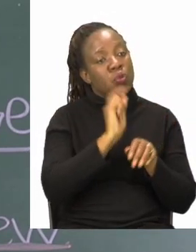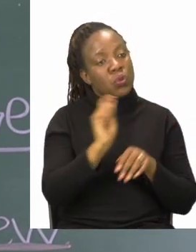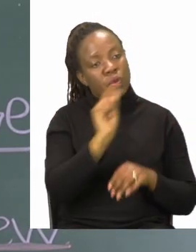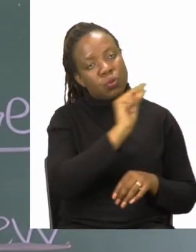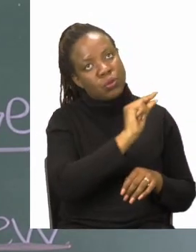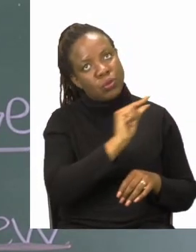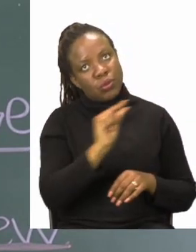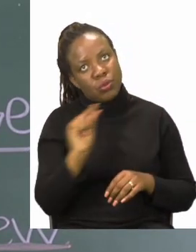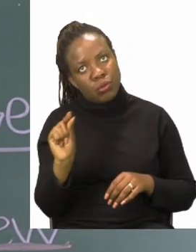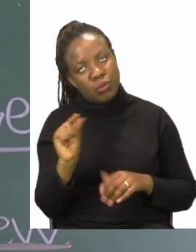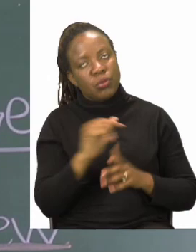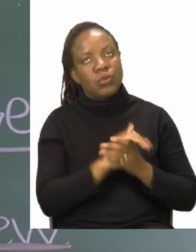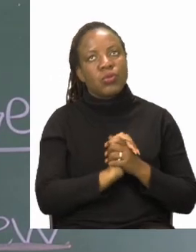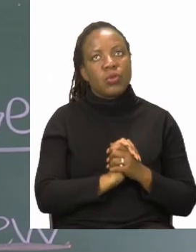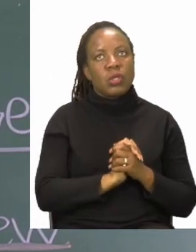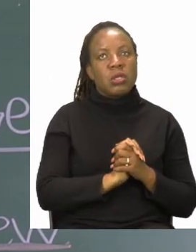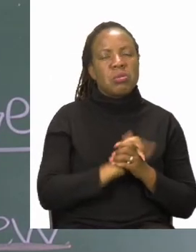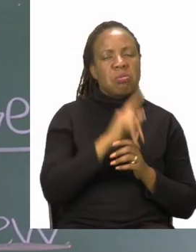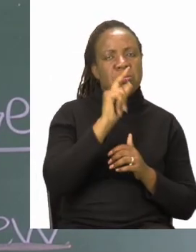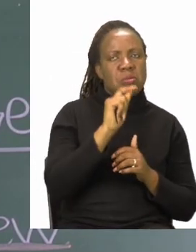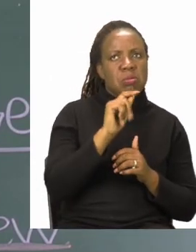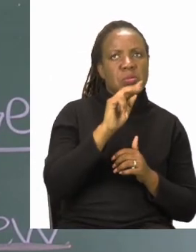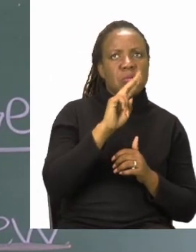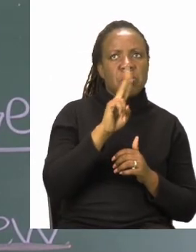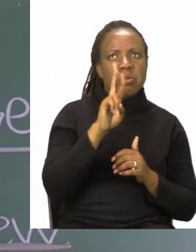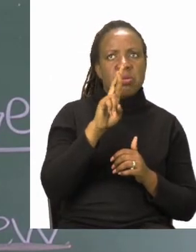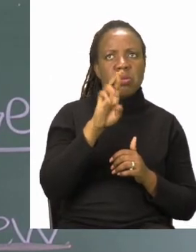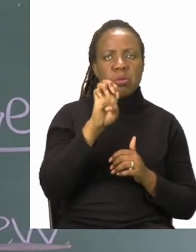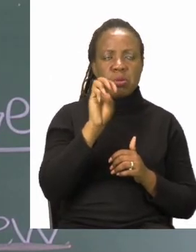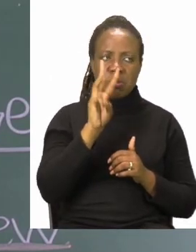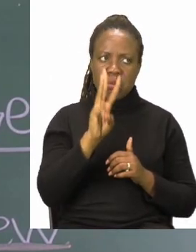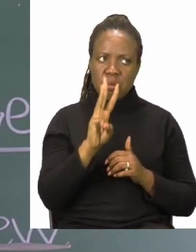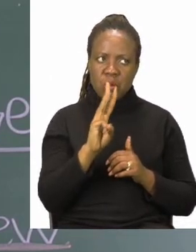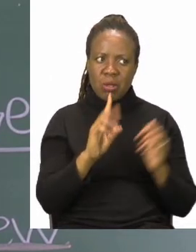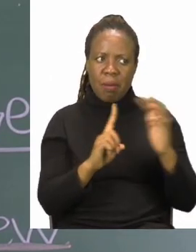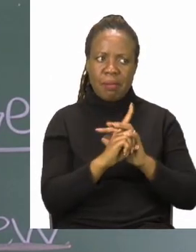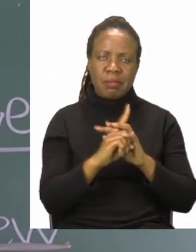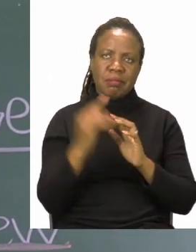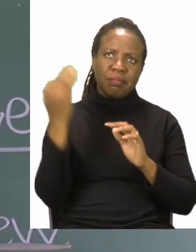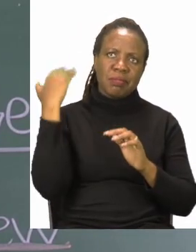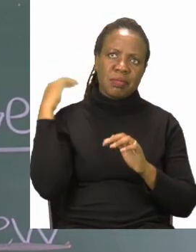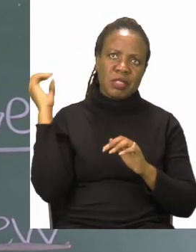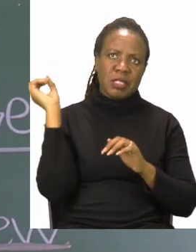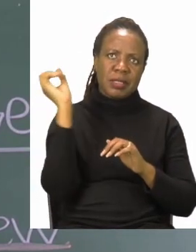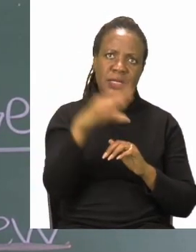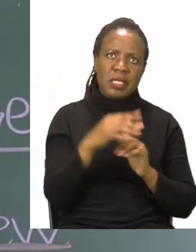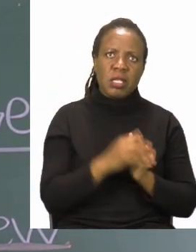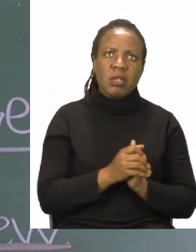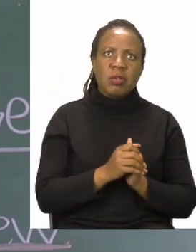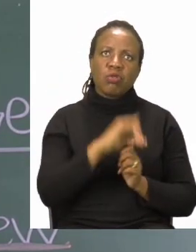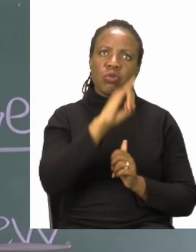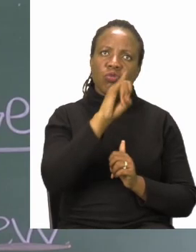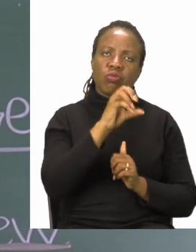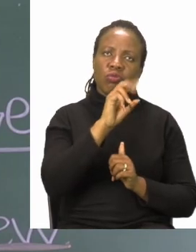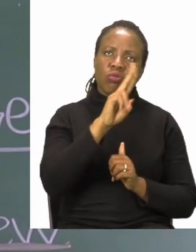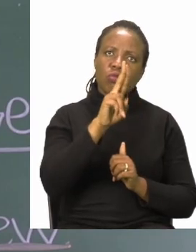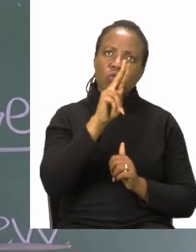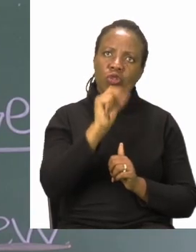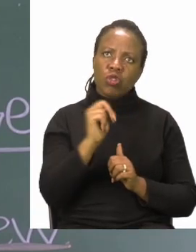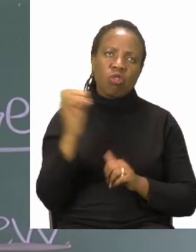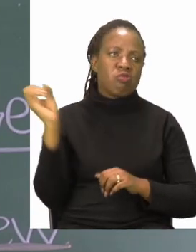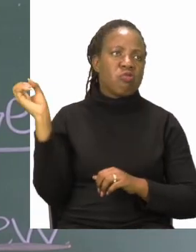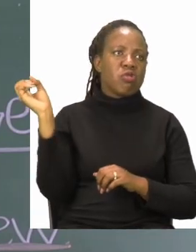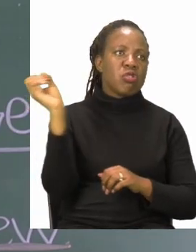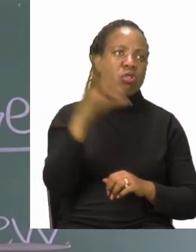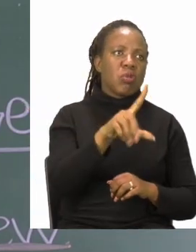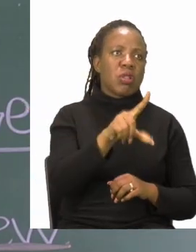made with the word through is John threw the ball. The